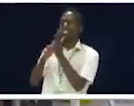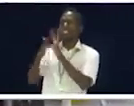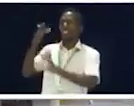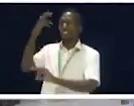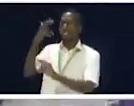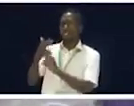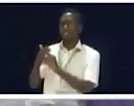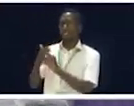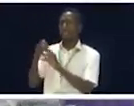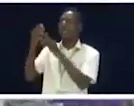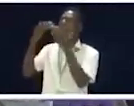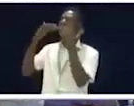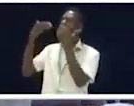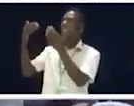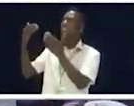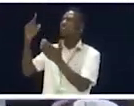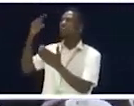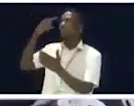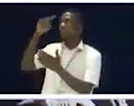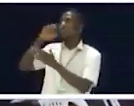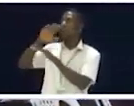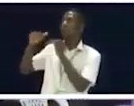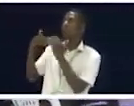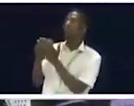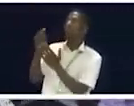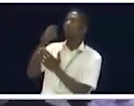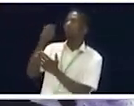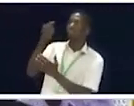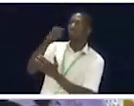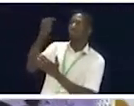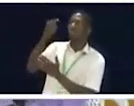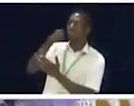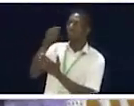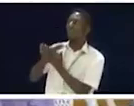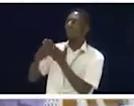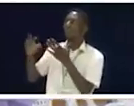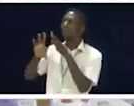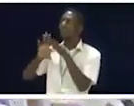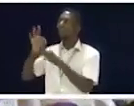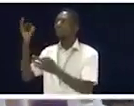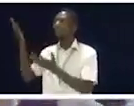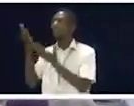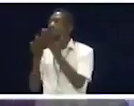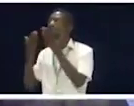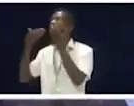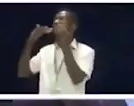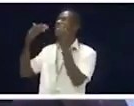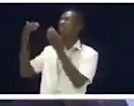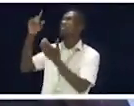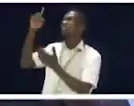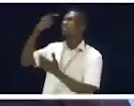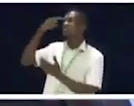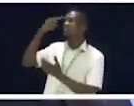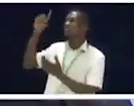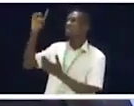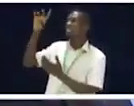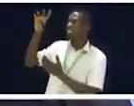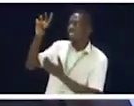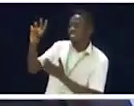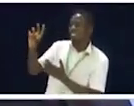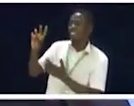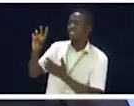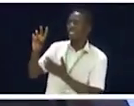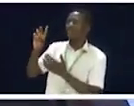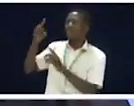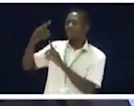for all of the previous editions of the Holy Ghost service. Thank you for the sixth edition in the year 2023. Thank you